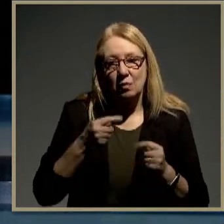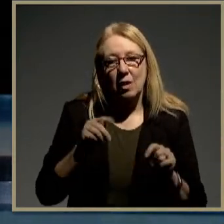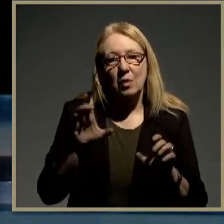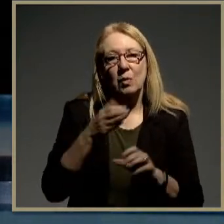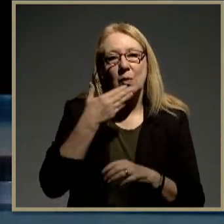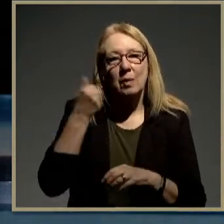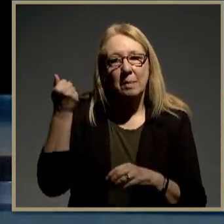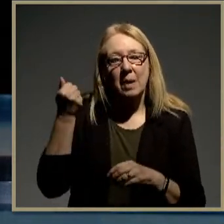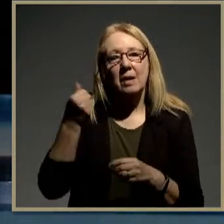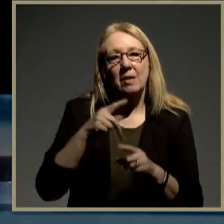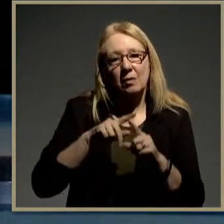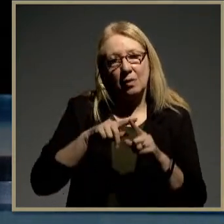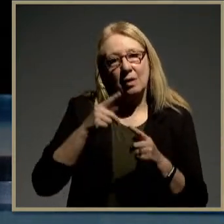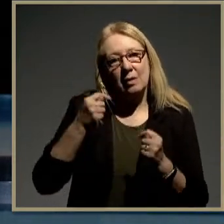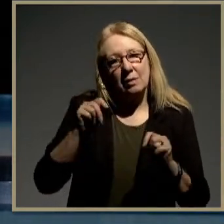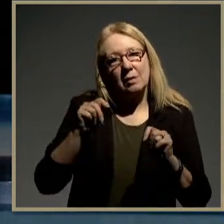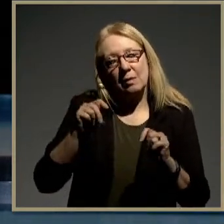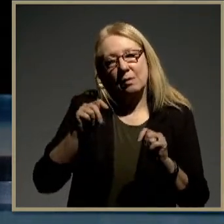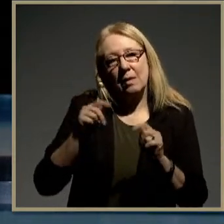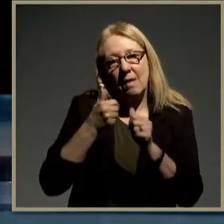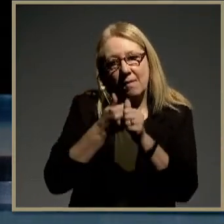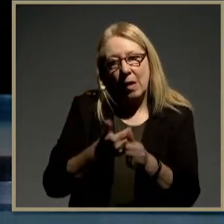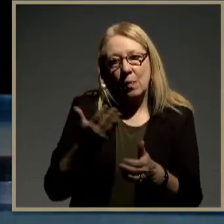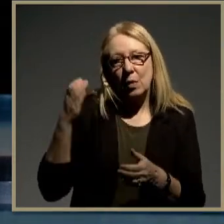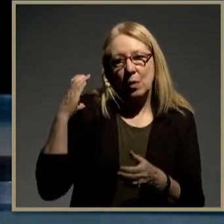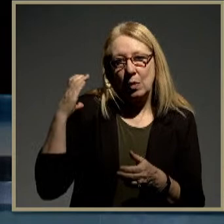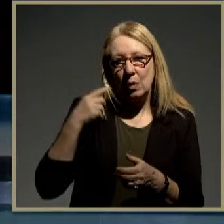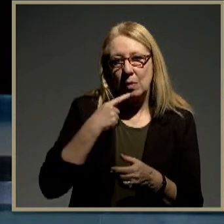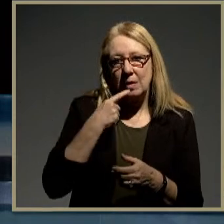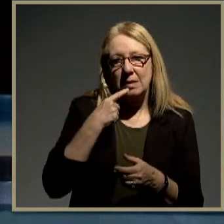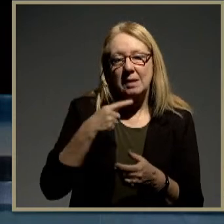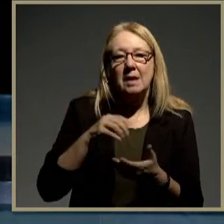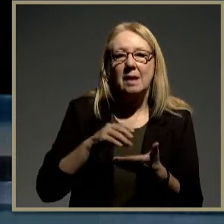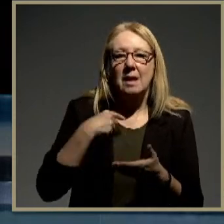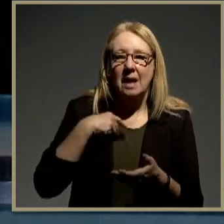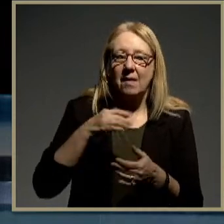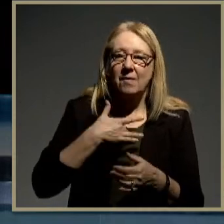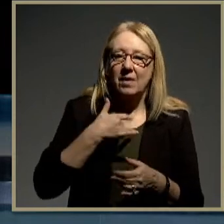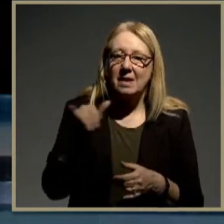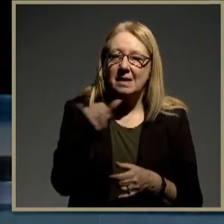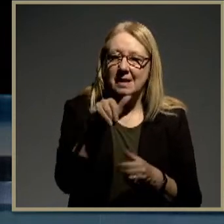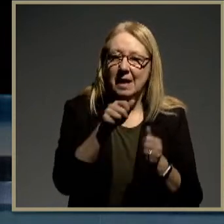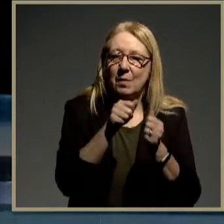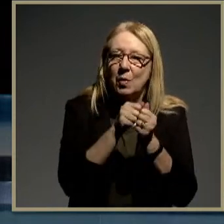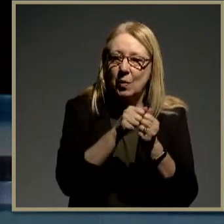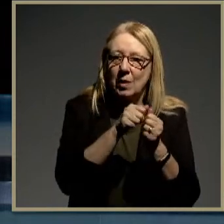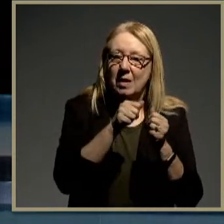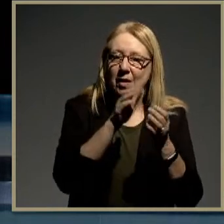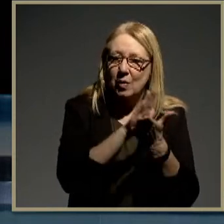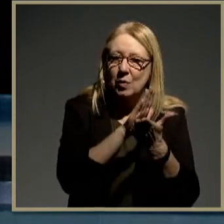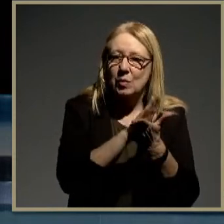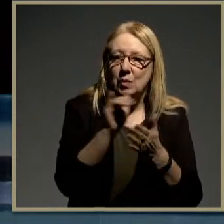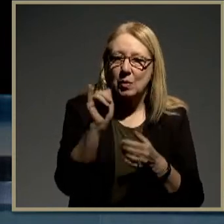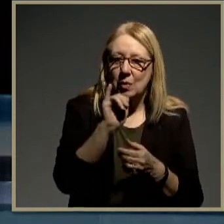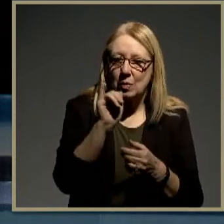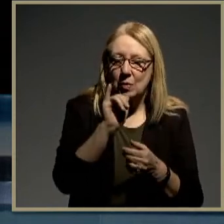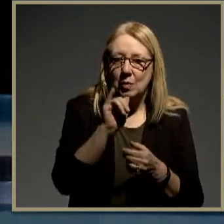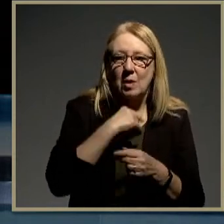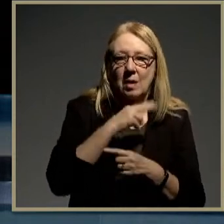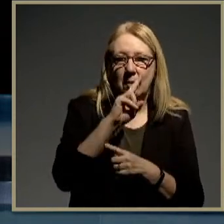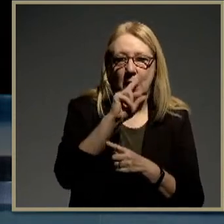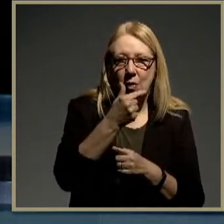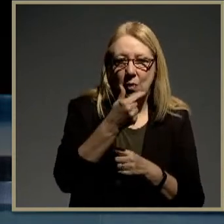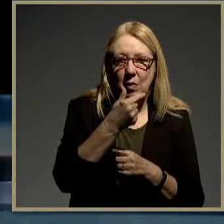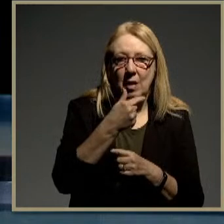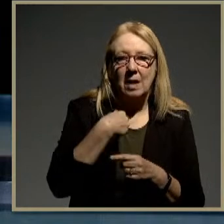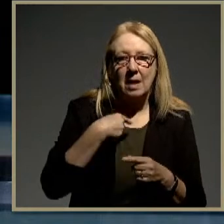open to feedback, too, from your coaches. And I found that it's like the same way with education during my undergraduate degree in exercise science, and